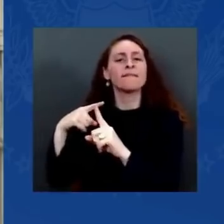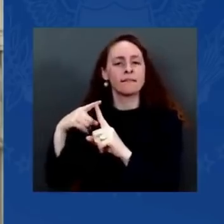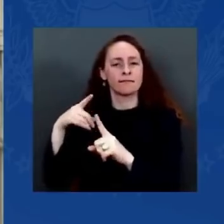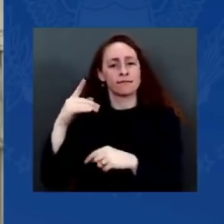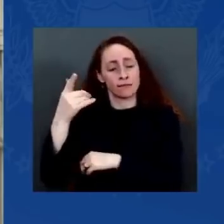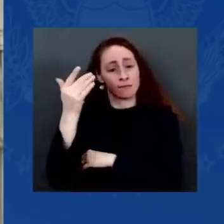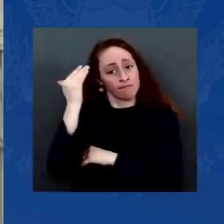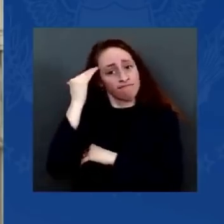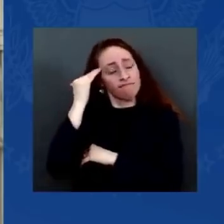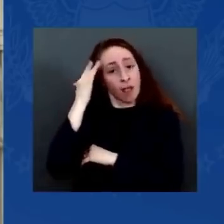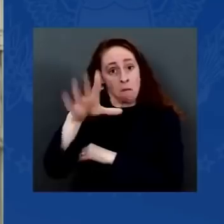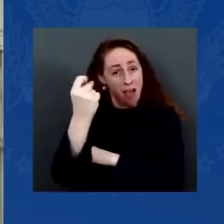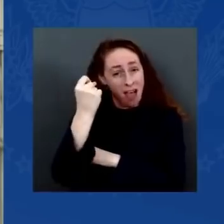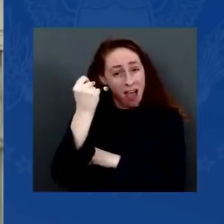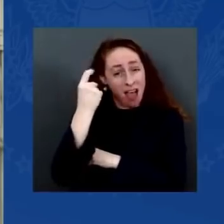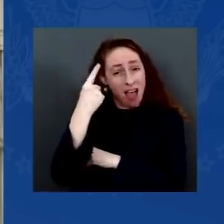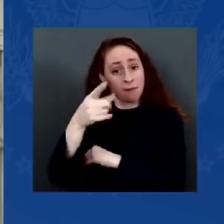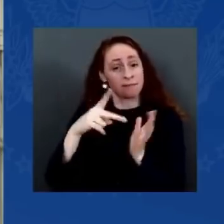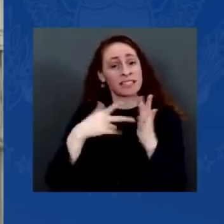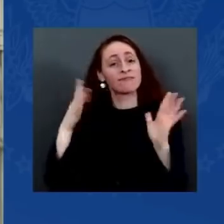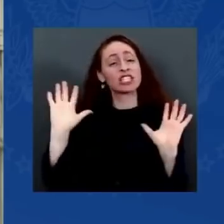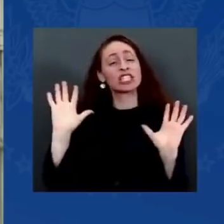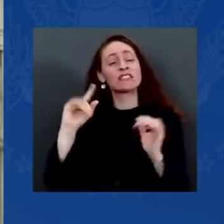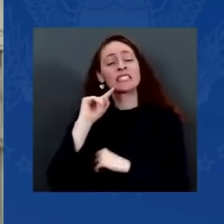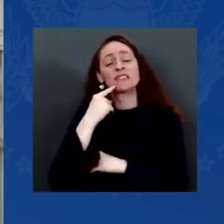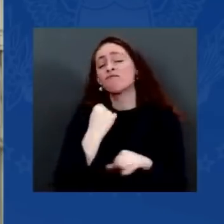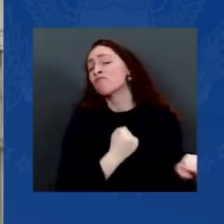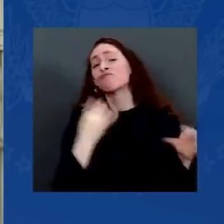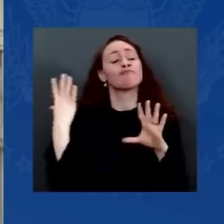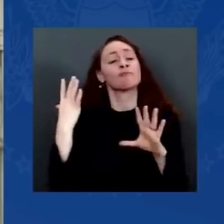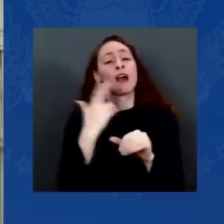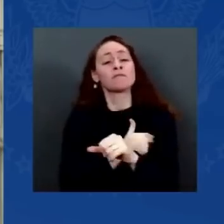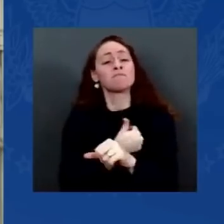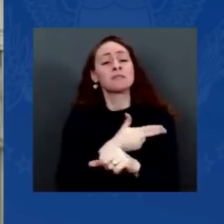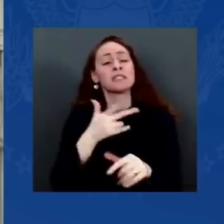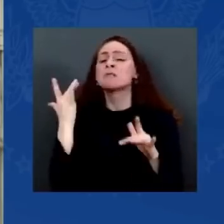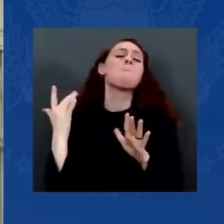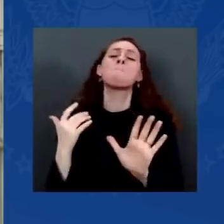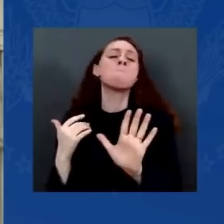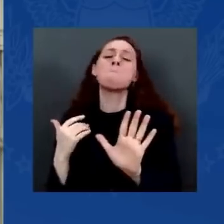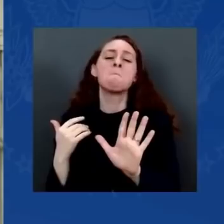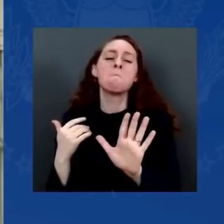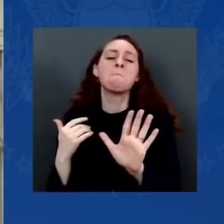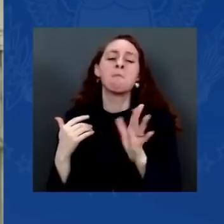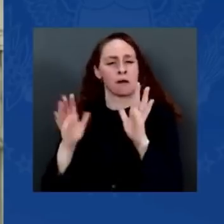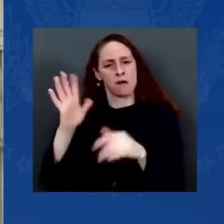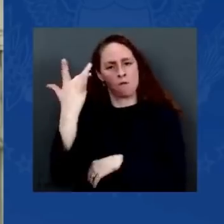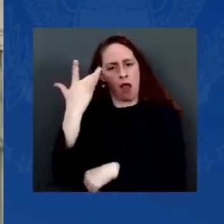may get ill, but they're protected from severe illness and death. That's why you should still remain